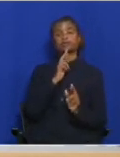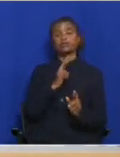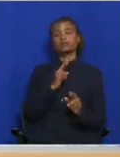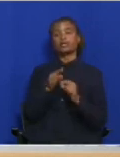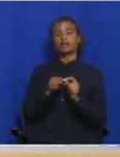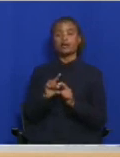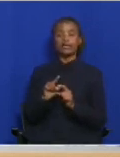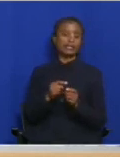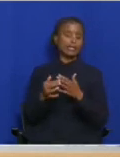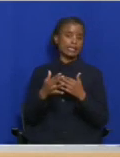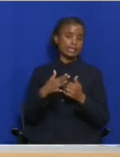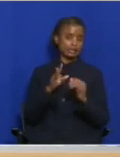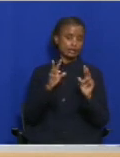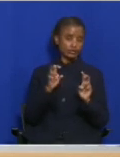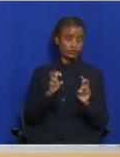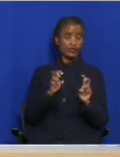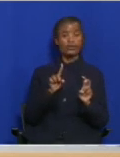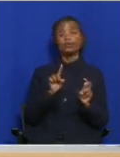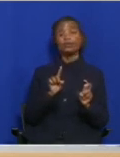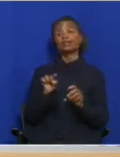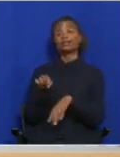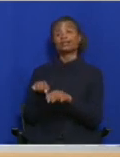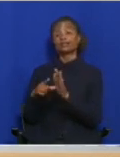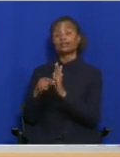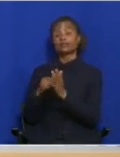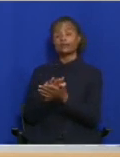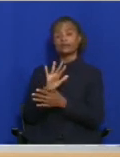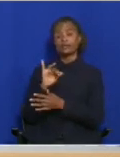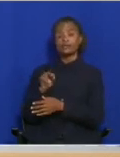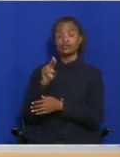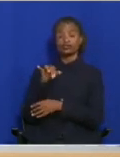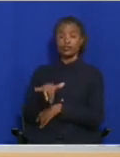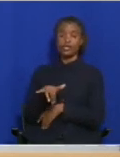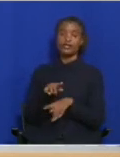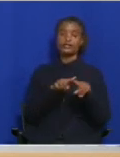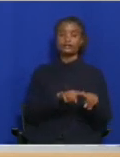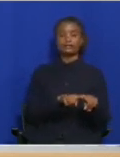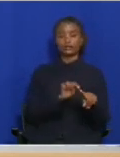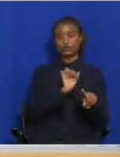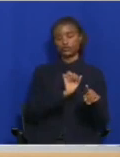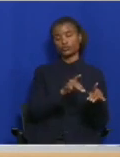date. On the 15th of July date, we are in your hands and we will do as